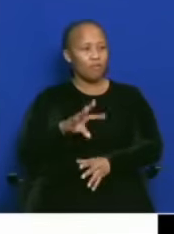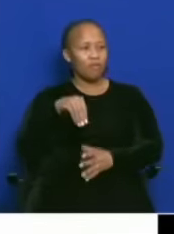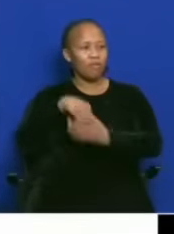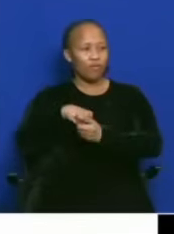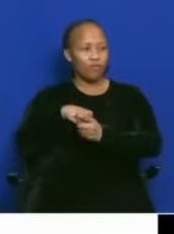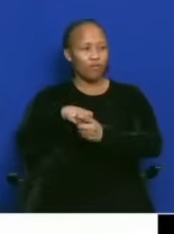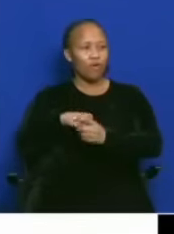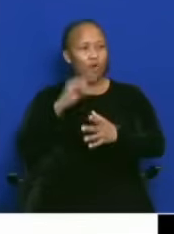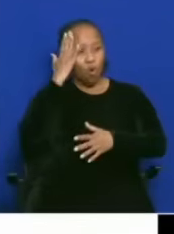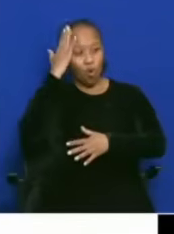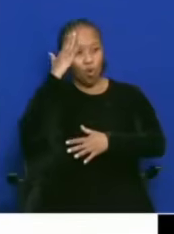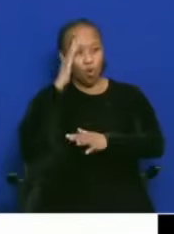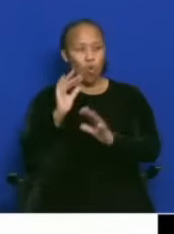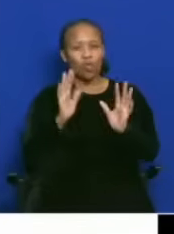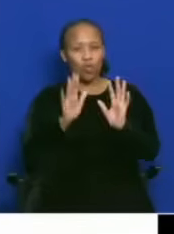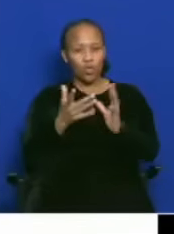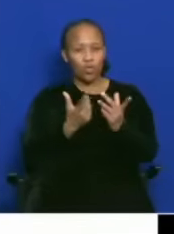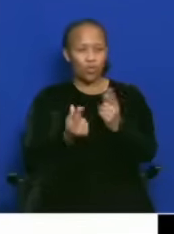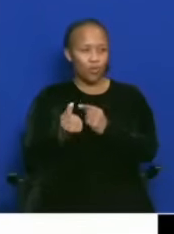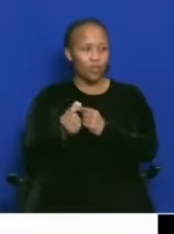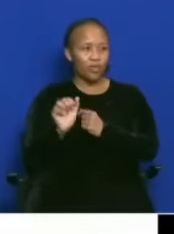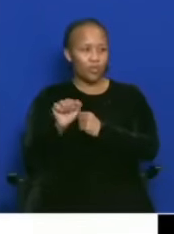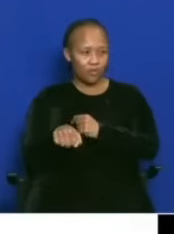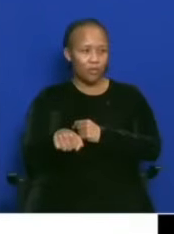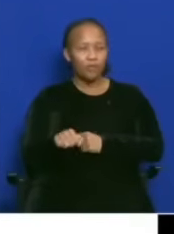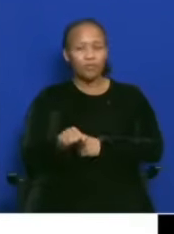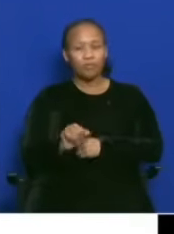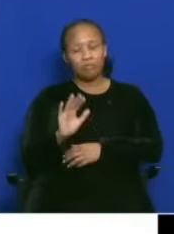Mr. Valley thanks him for sending